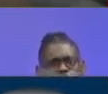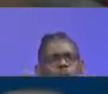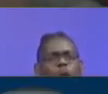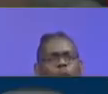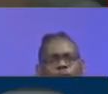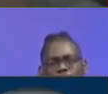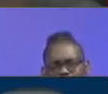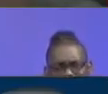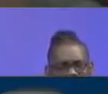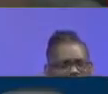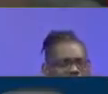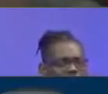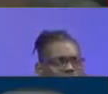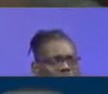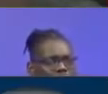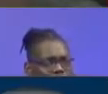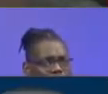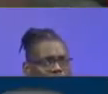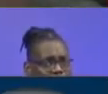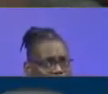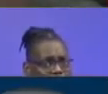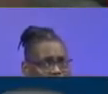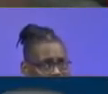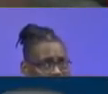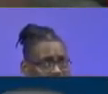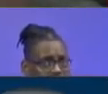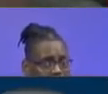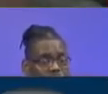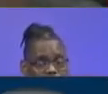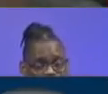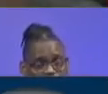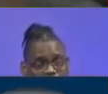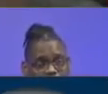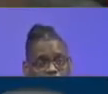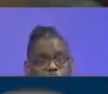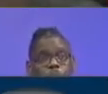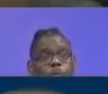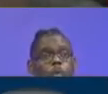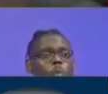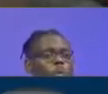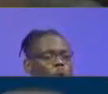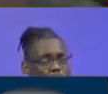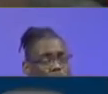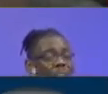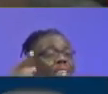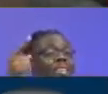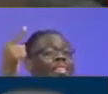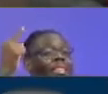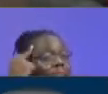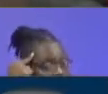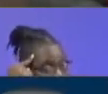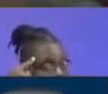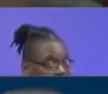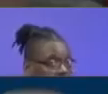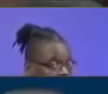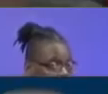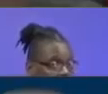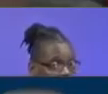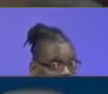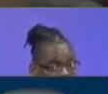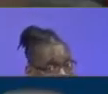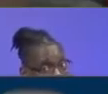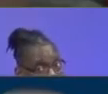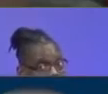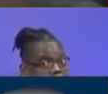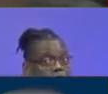majority union, and what do you think the reaction will be from the trade union movement, as they said in the past